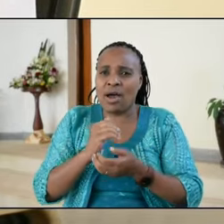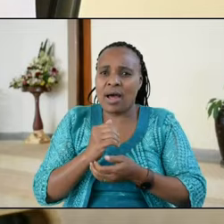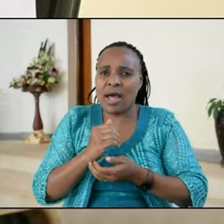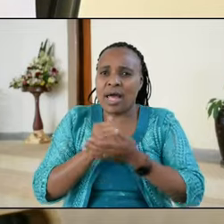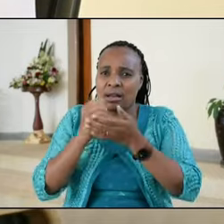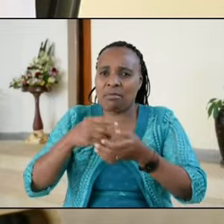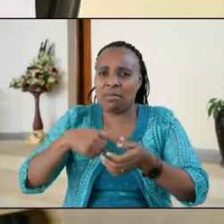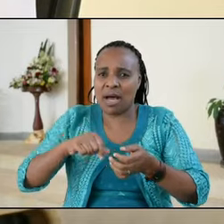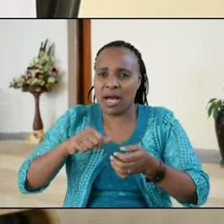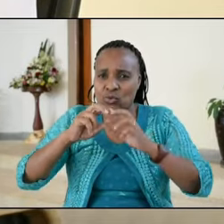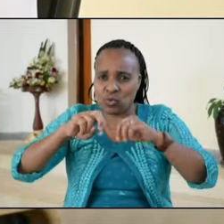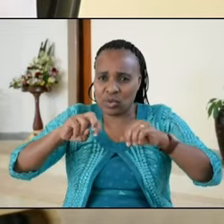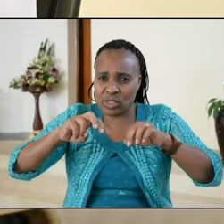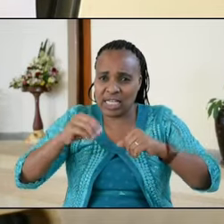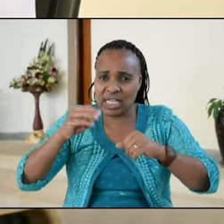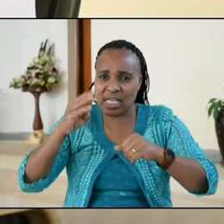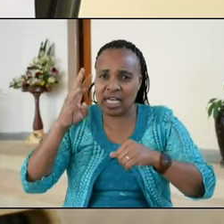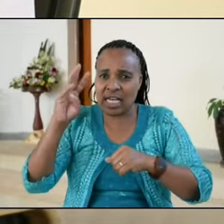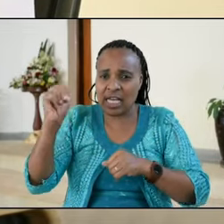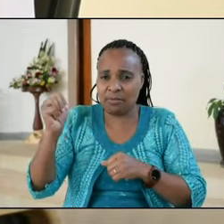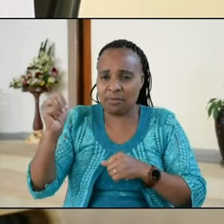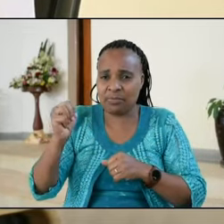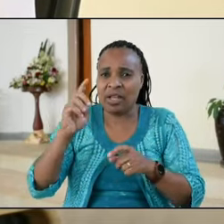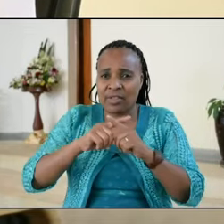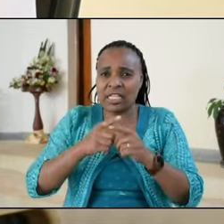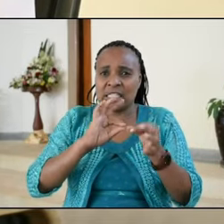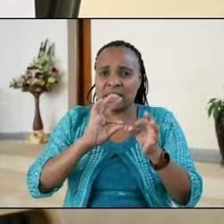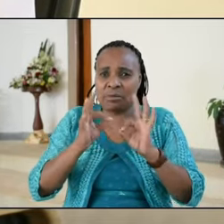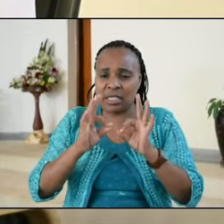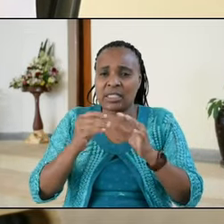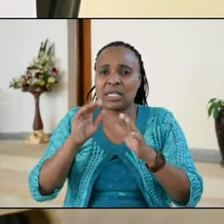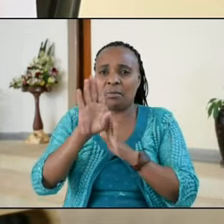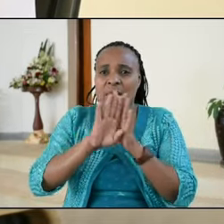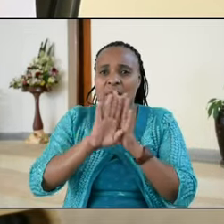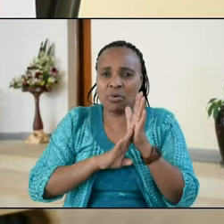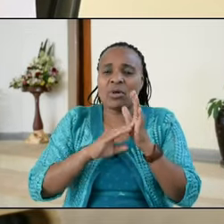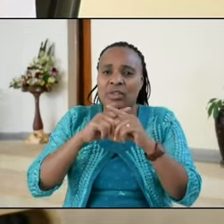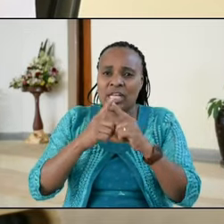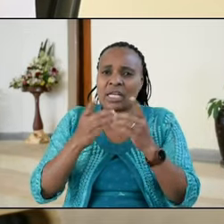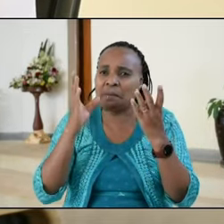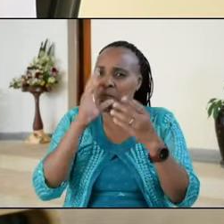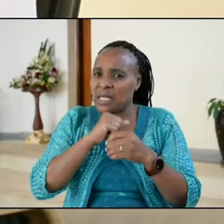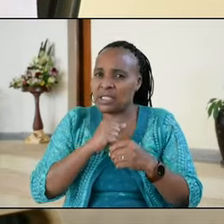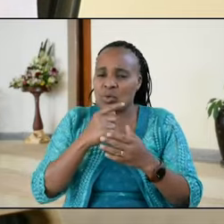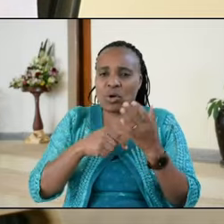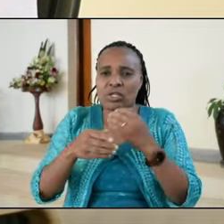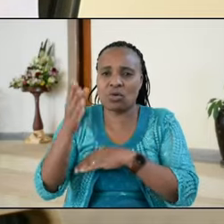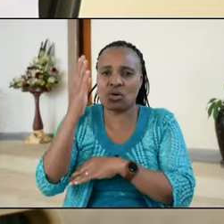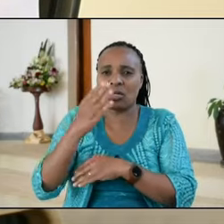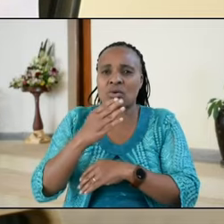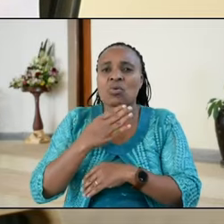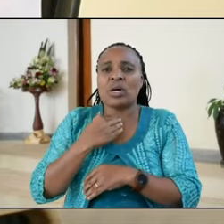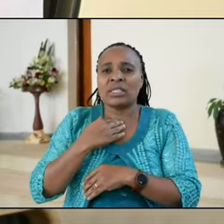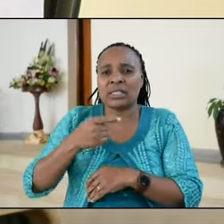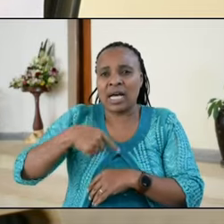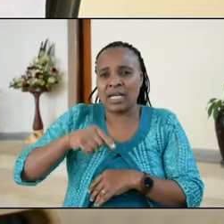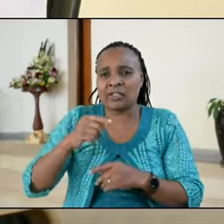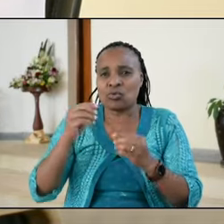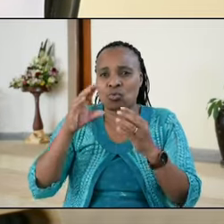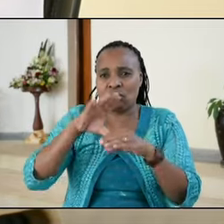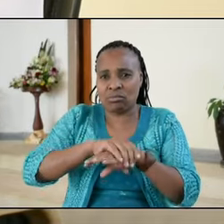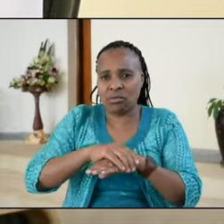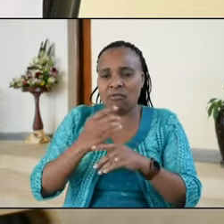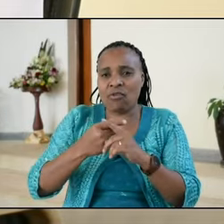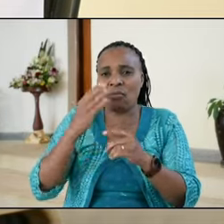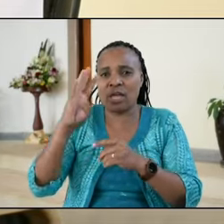be able to interpret this scripture so that we may not miss what God wants us to get from him. And a